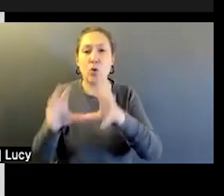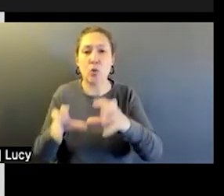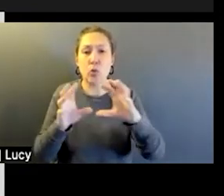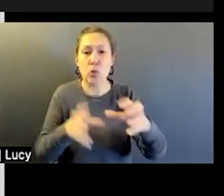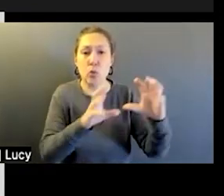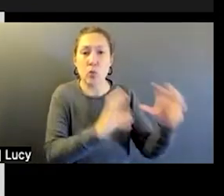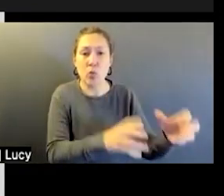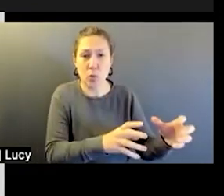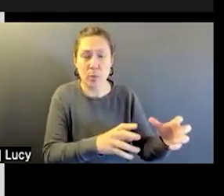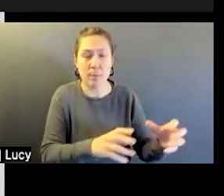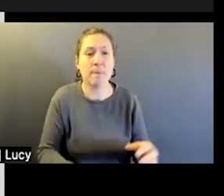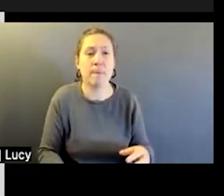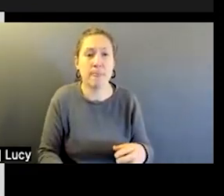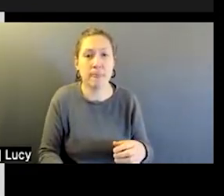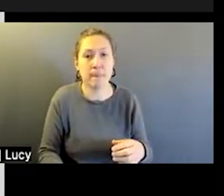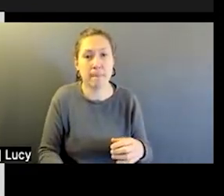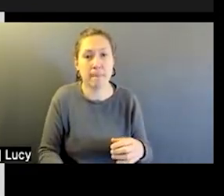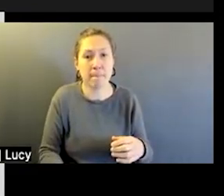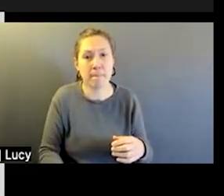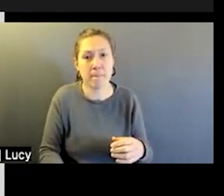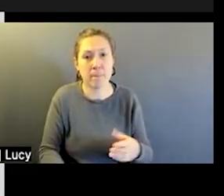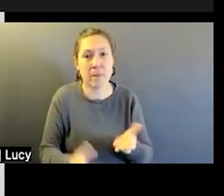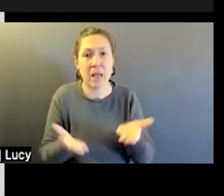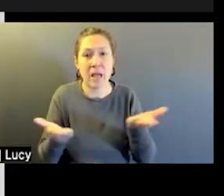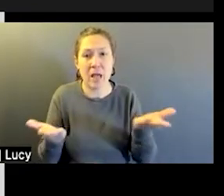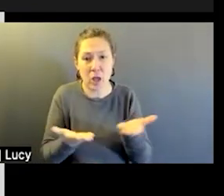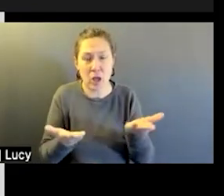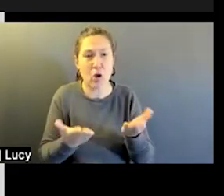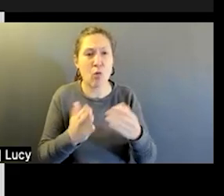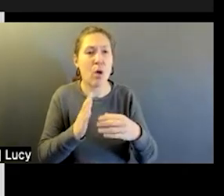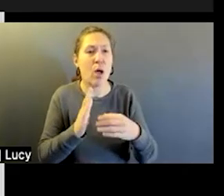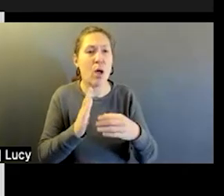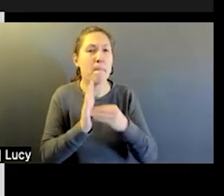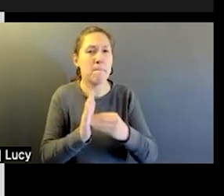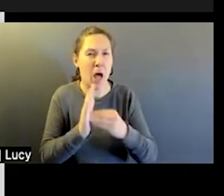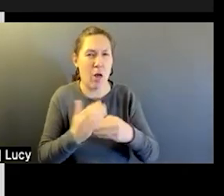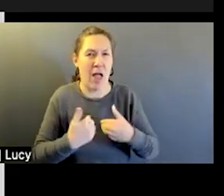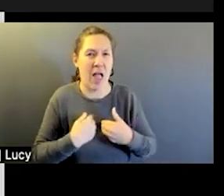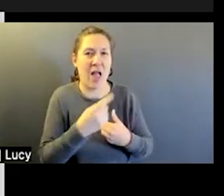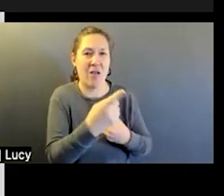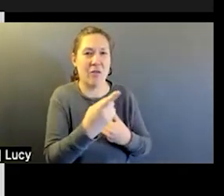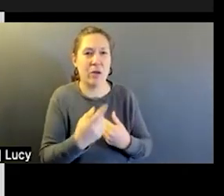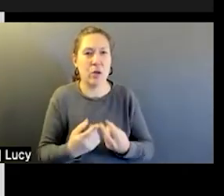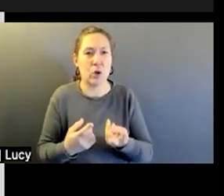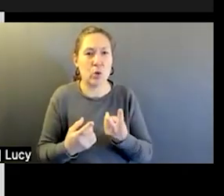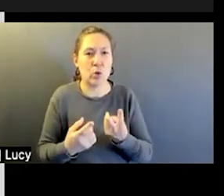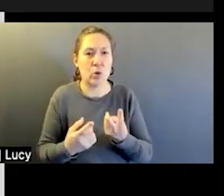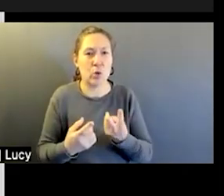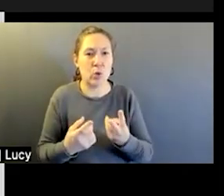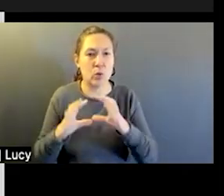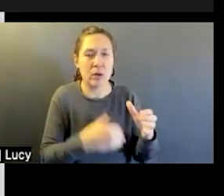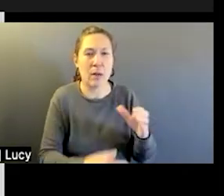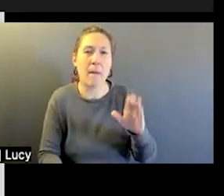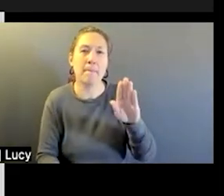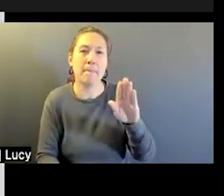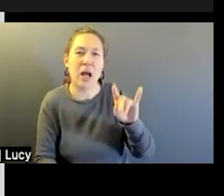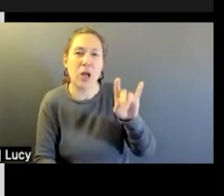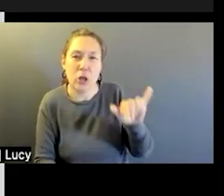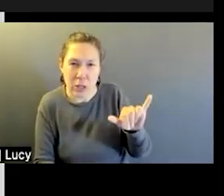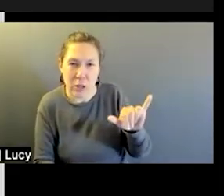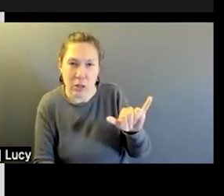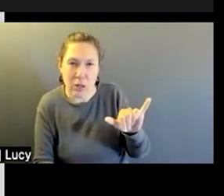we have here, I modeled the problem with two sets of Boolean, or binary if you prefer,